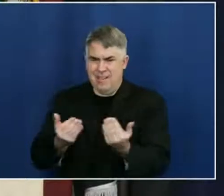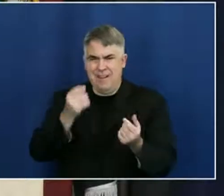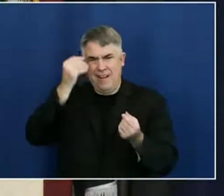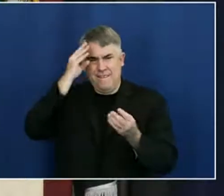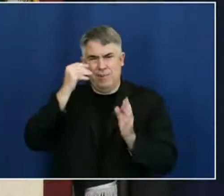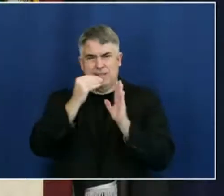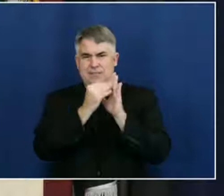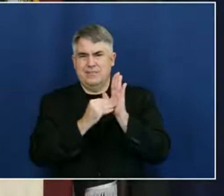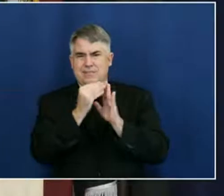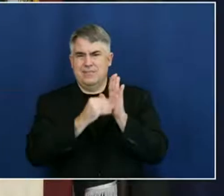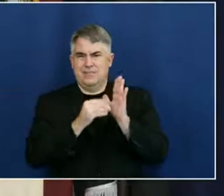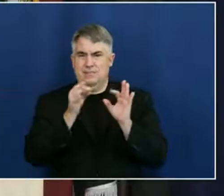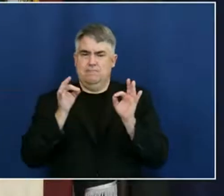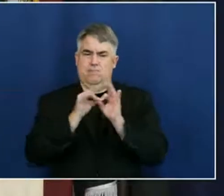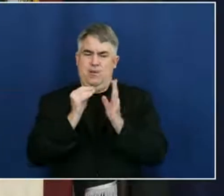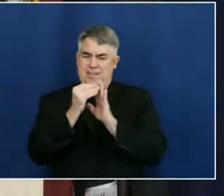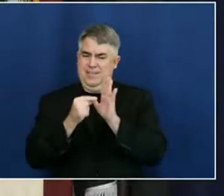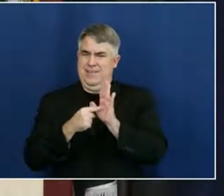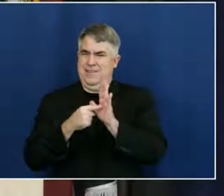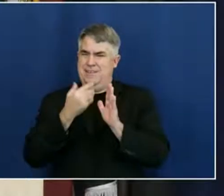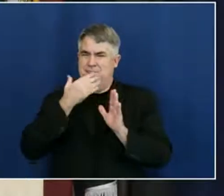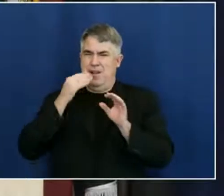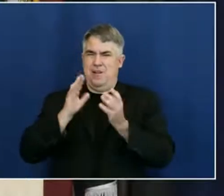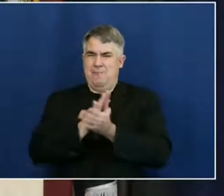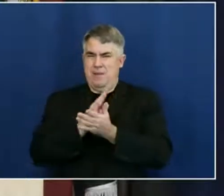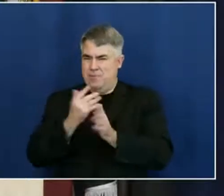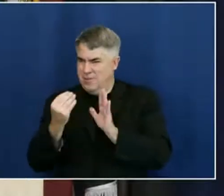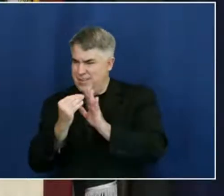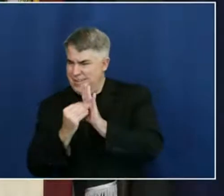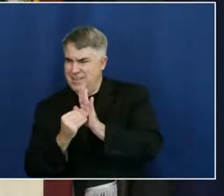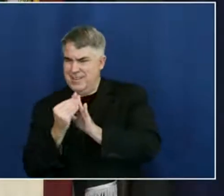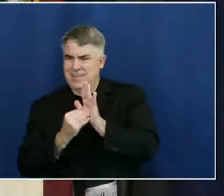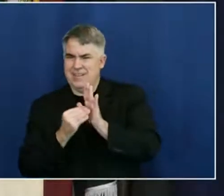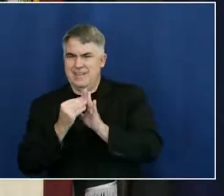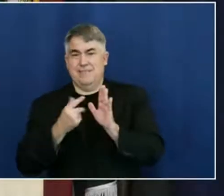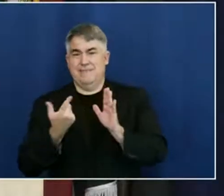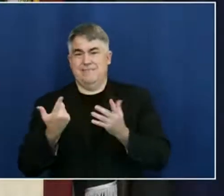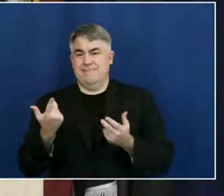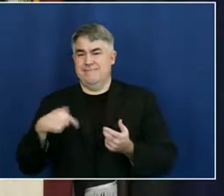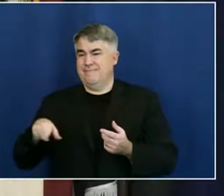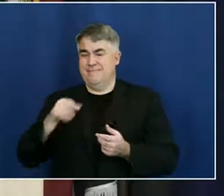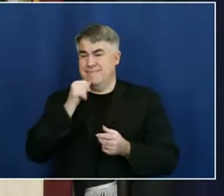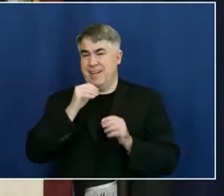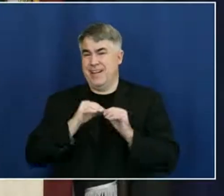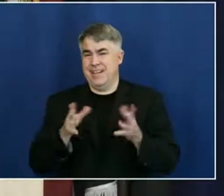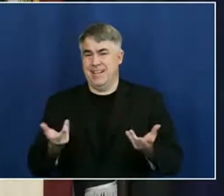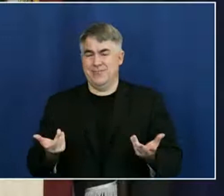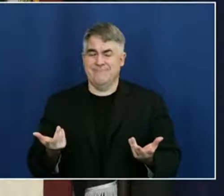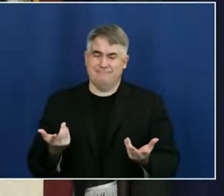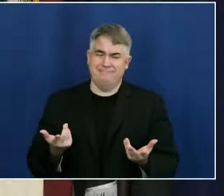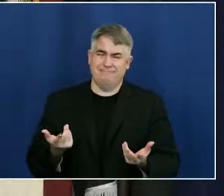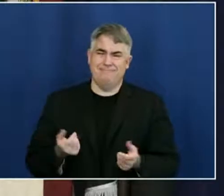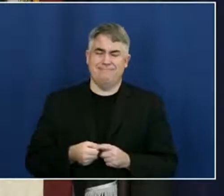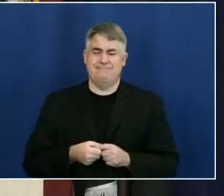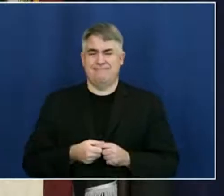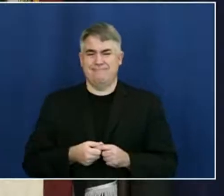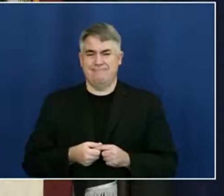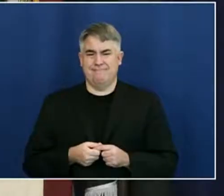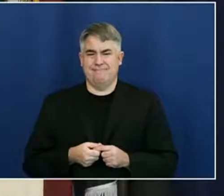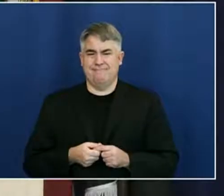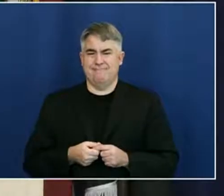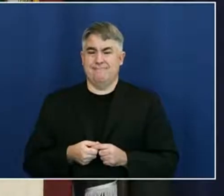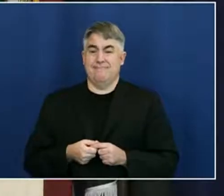don't think right now the numbers really paint a clear picture when you have such a not insignificant number of the total that are